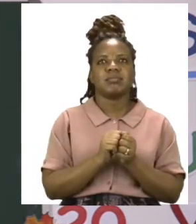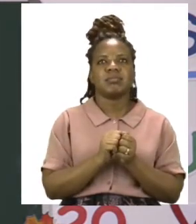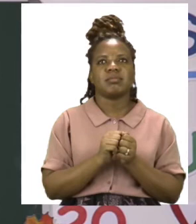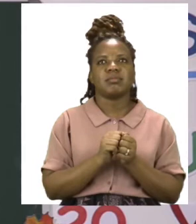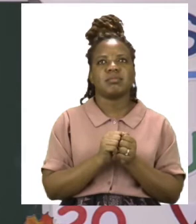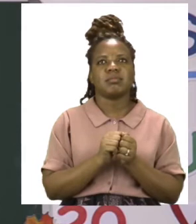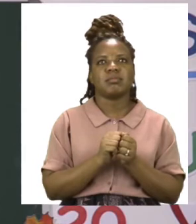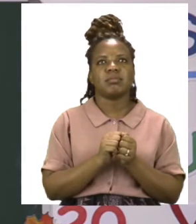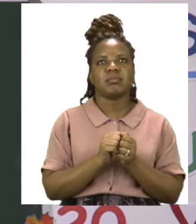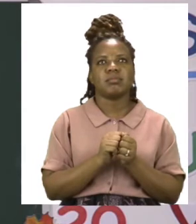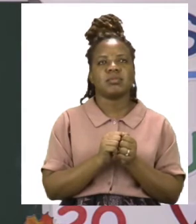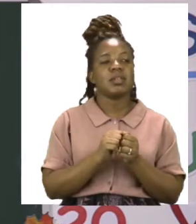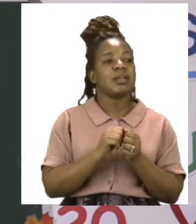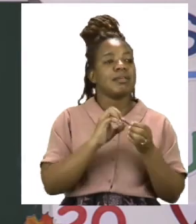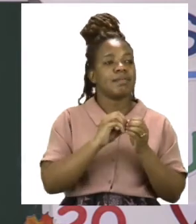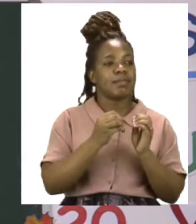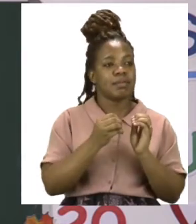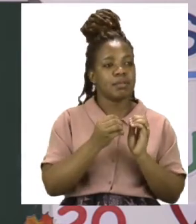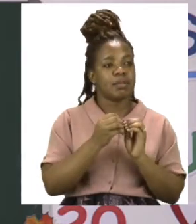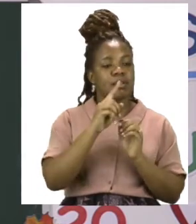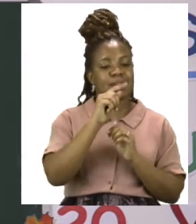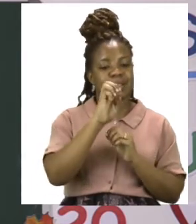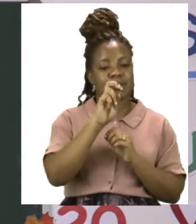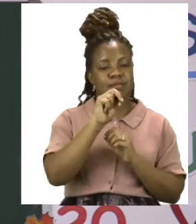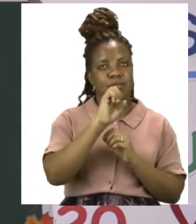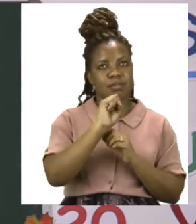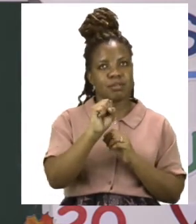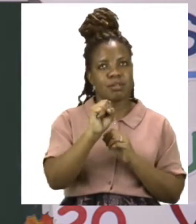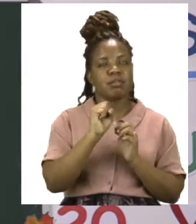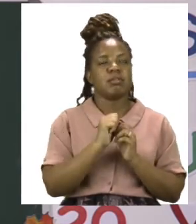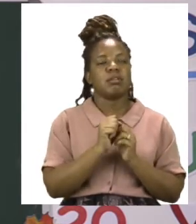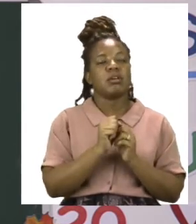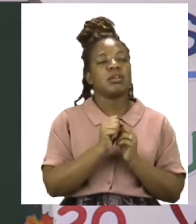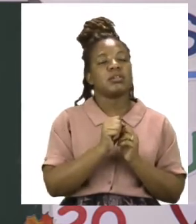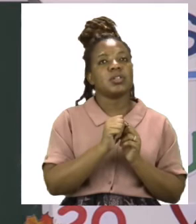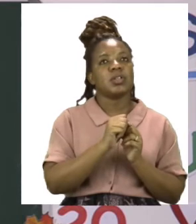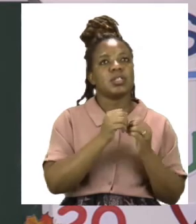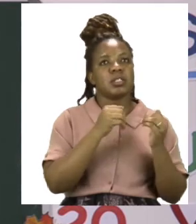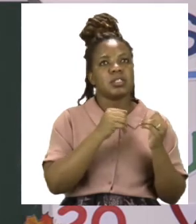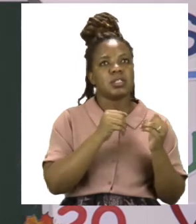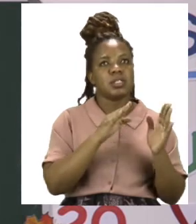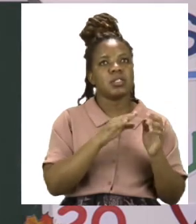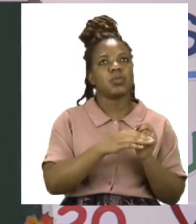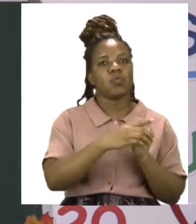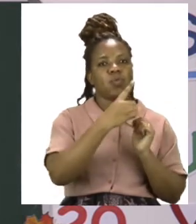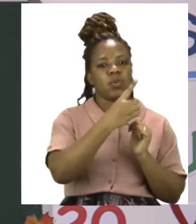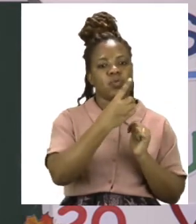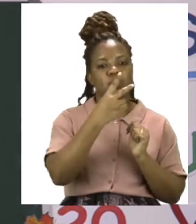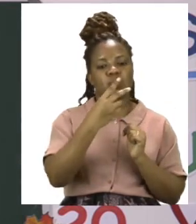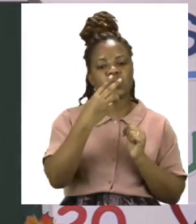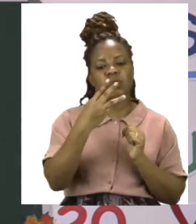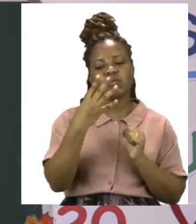The first number to appear, like for 38, we are focusing on the tens.